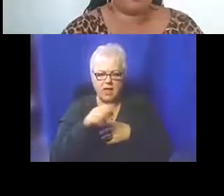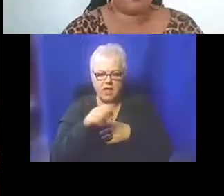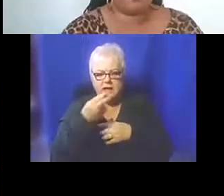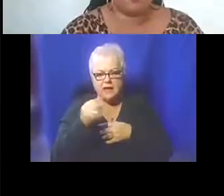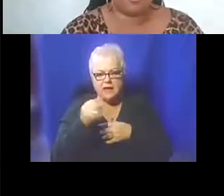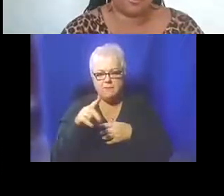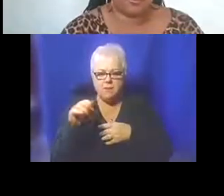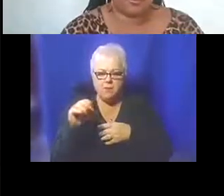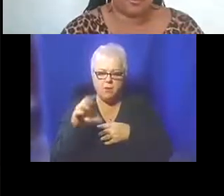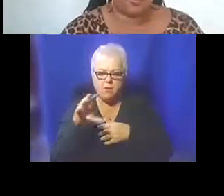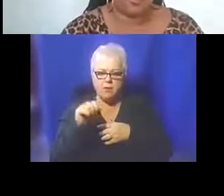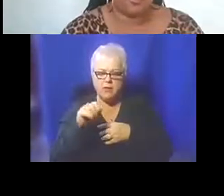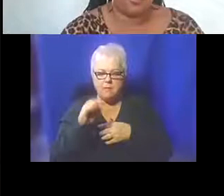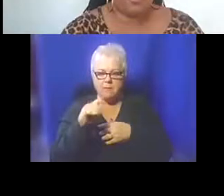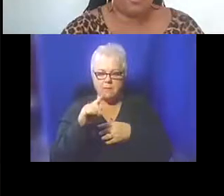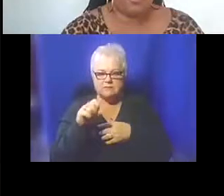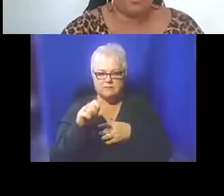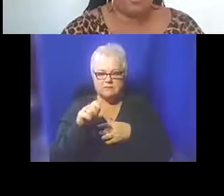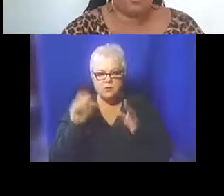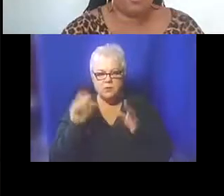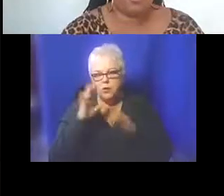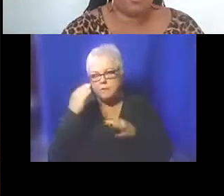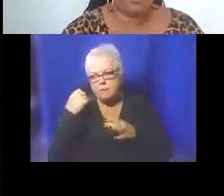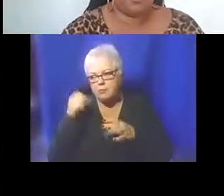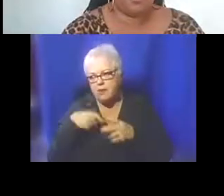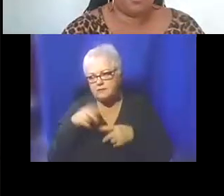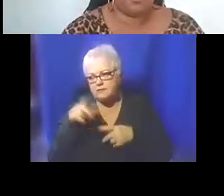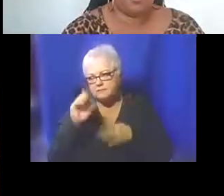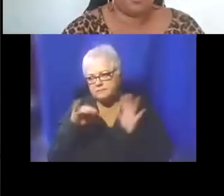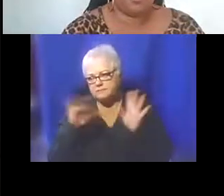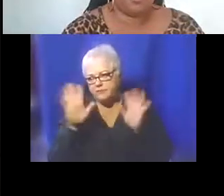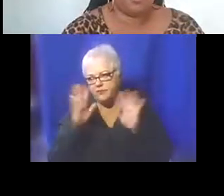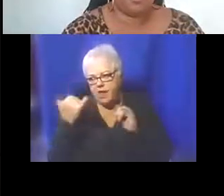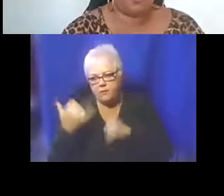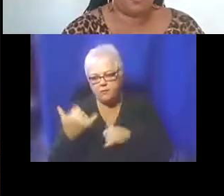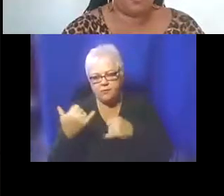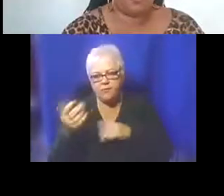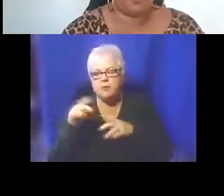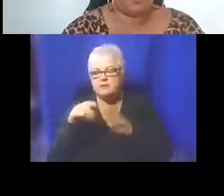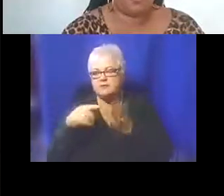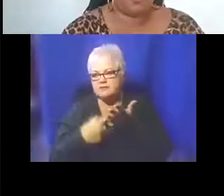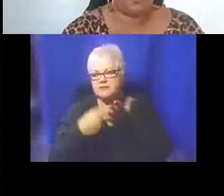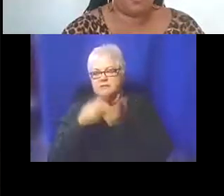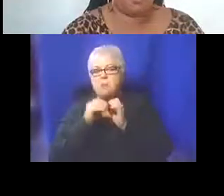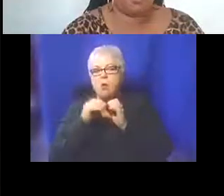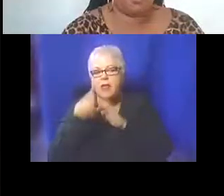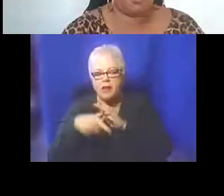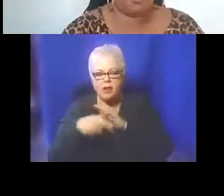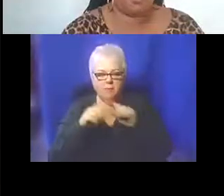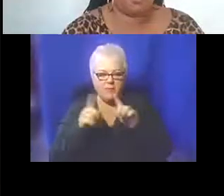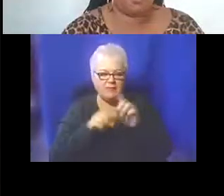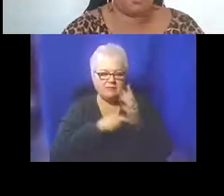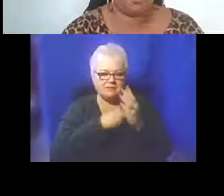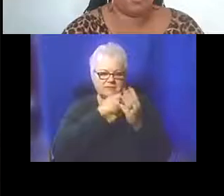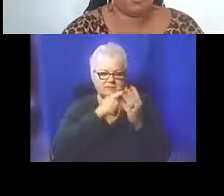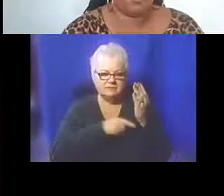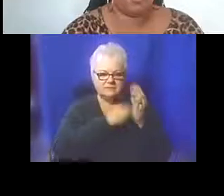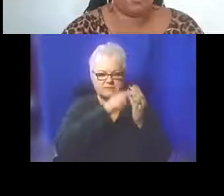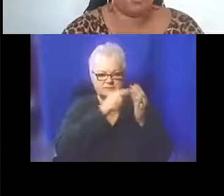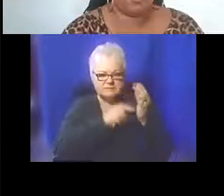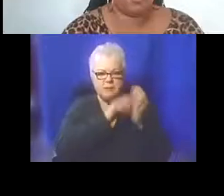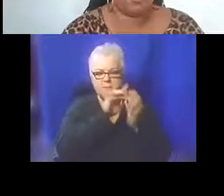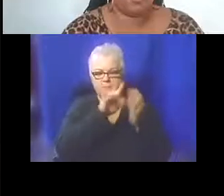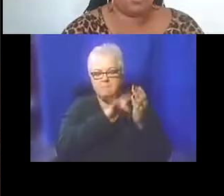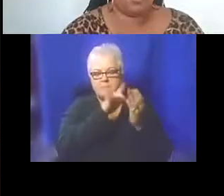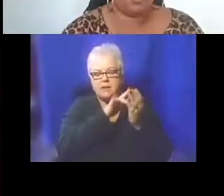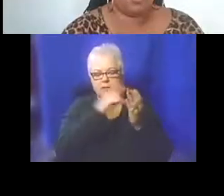hippocampus. Now, don't worry about memorizing those terms for now. We will revisit them later. But this kind of is the middle brain, the